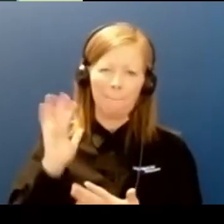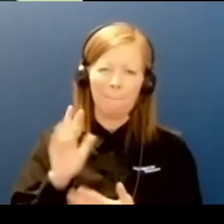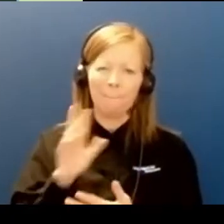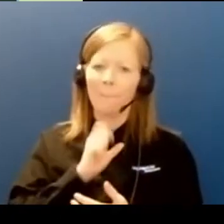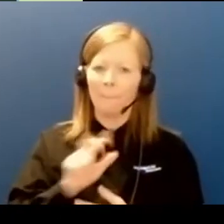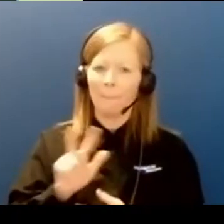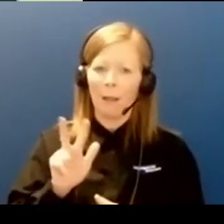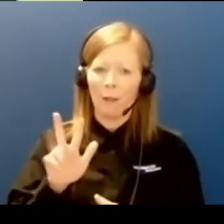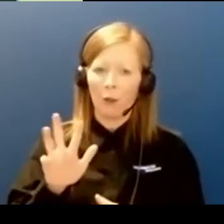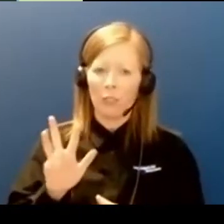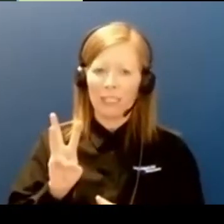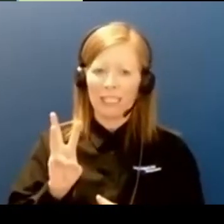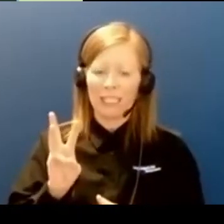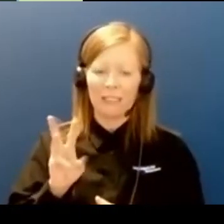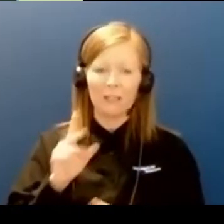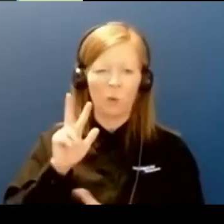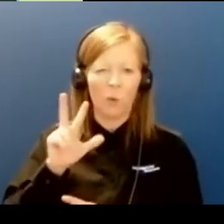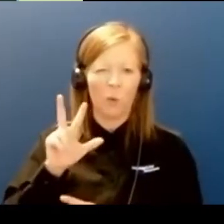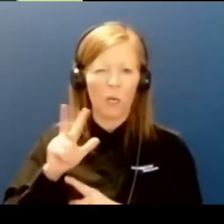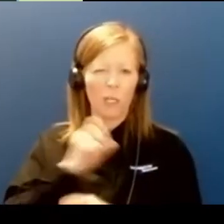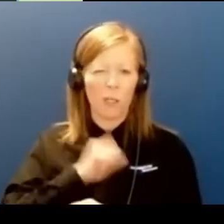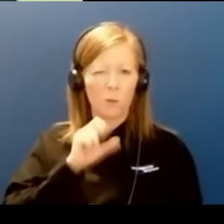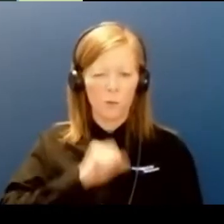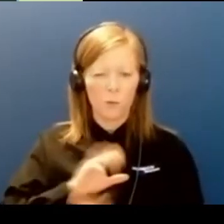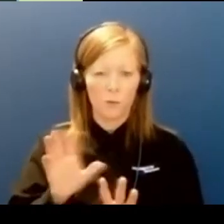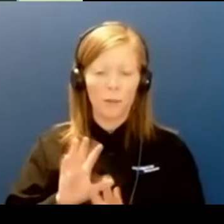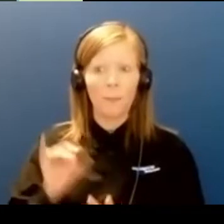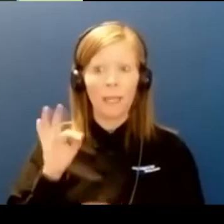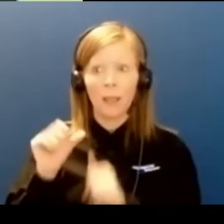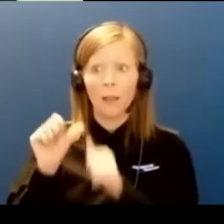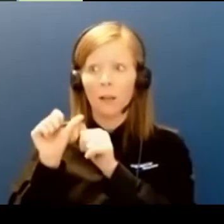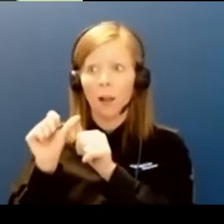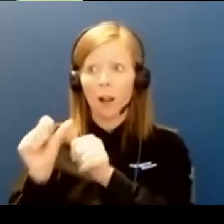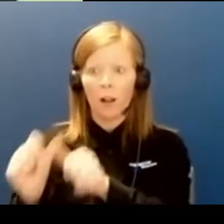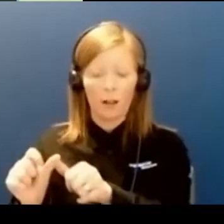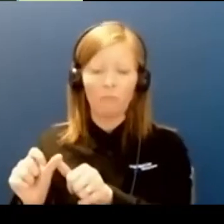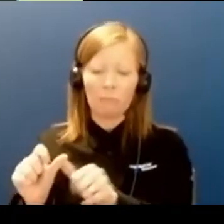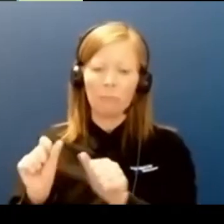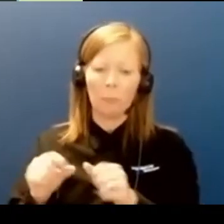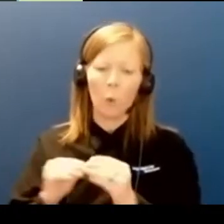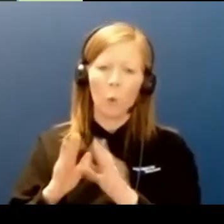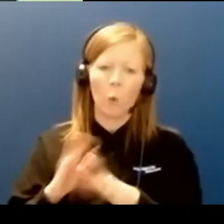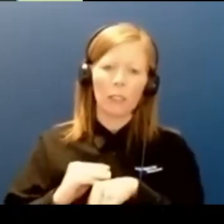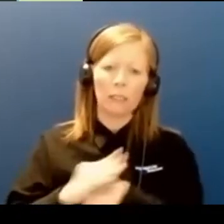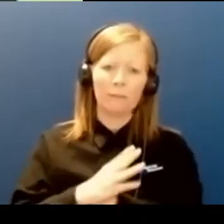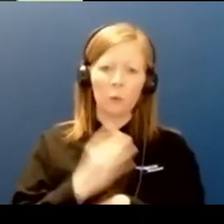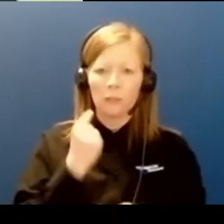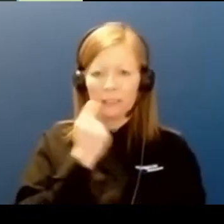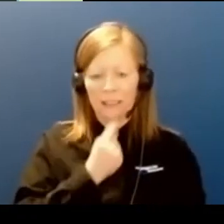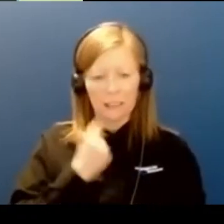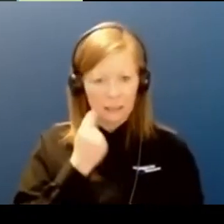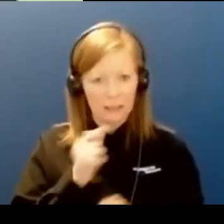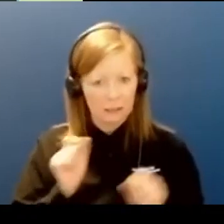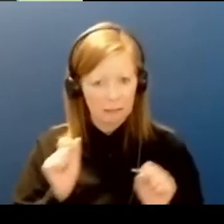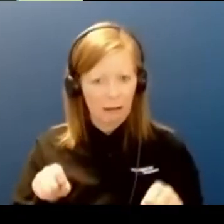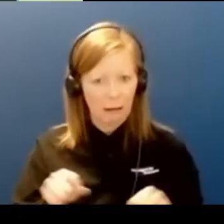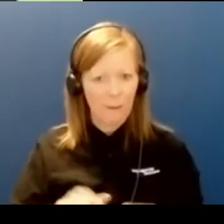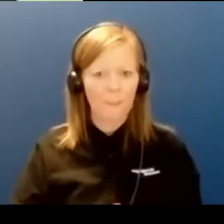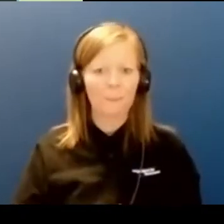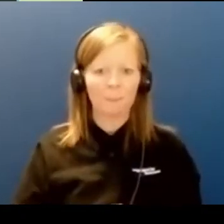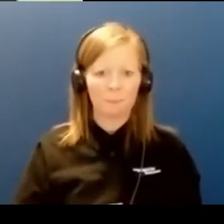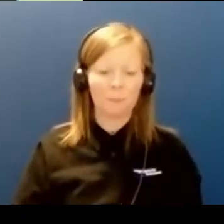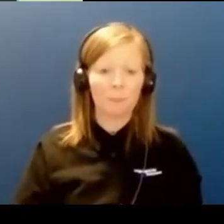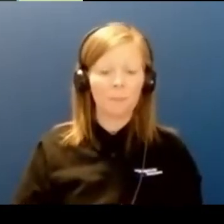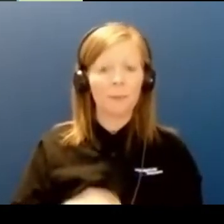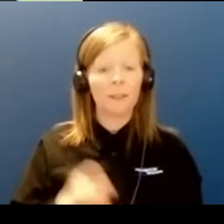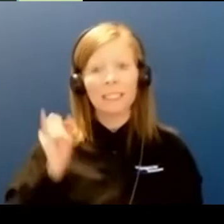the longer they persist, the more of an effect they may have. And if it continues for a